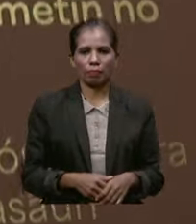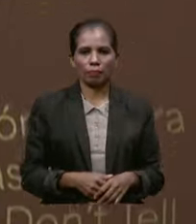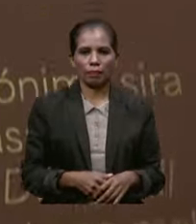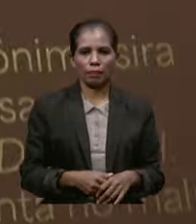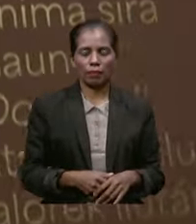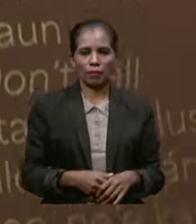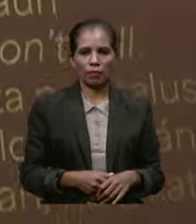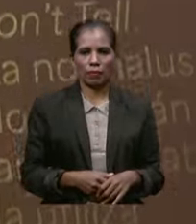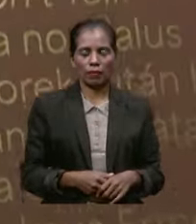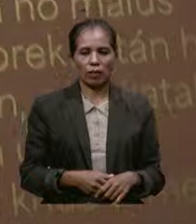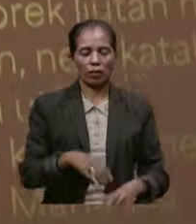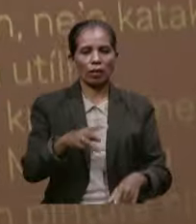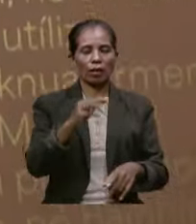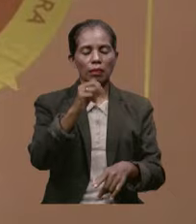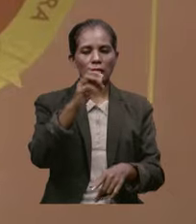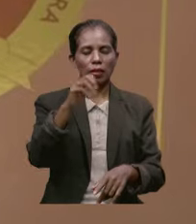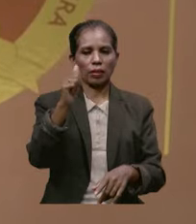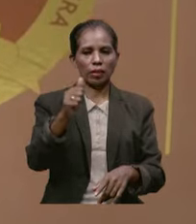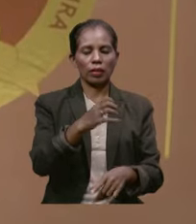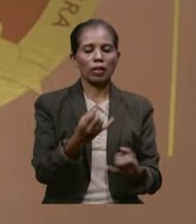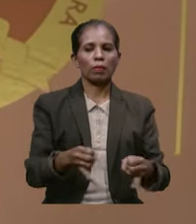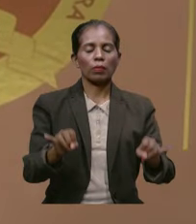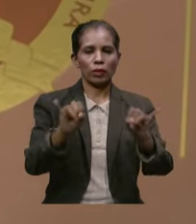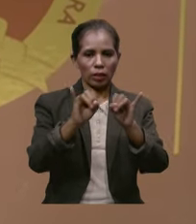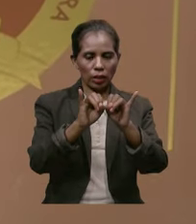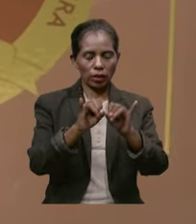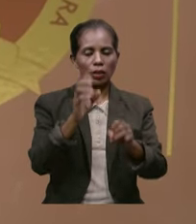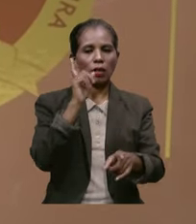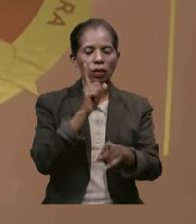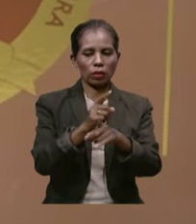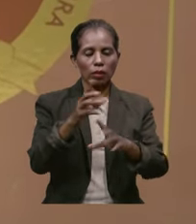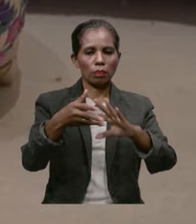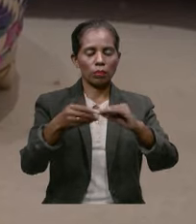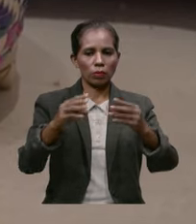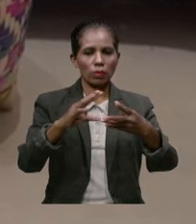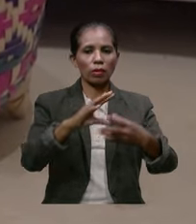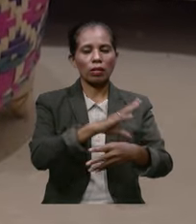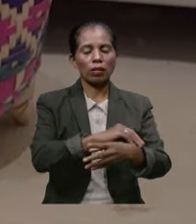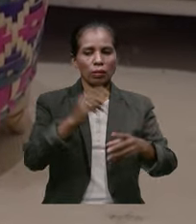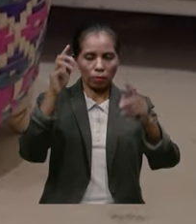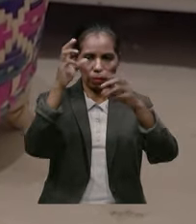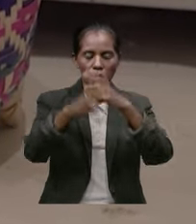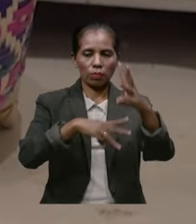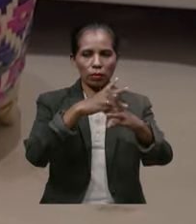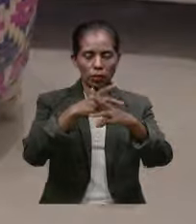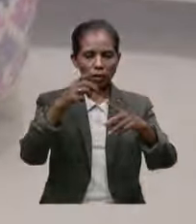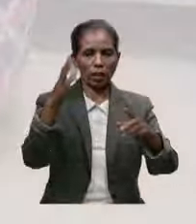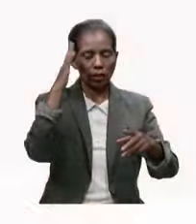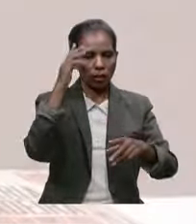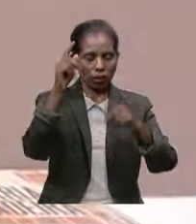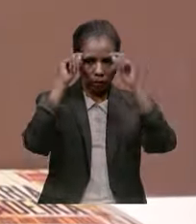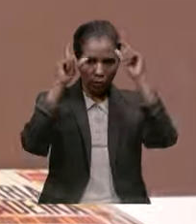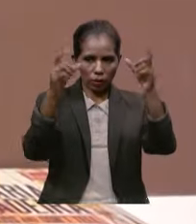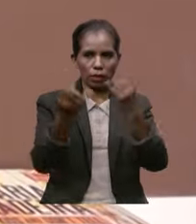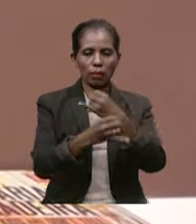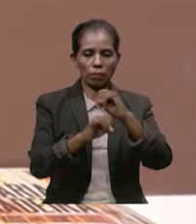Representante artista Timoroan Maria Madeira Hateten, importante teves a tu mundo hatene história con a Timoroan na luta torreta independência.